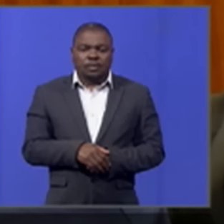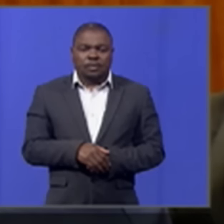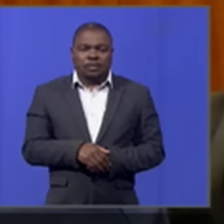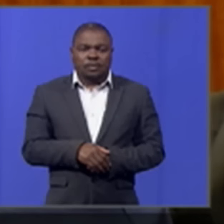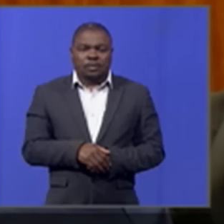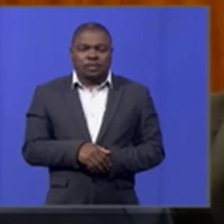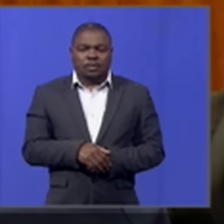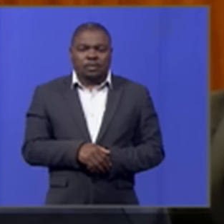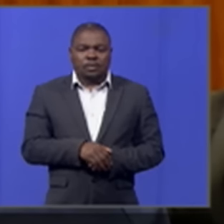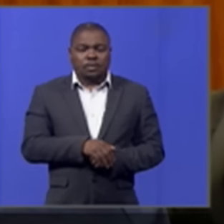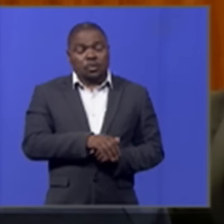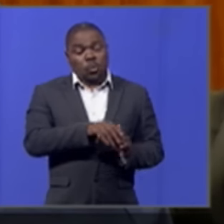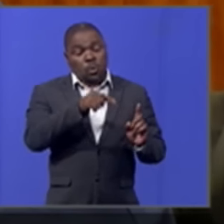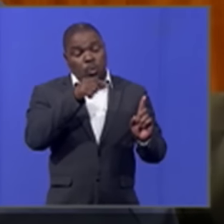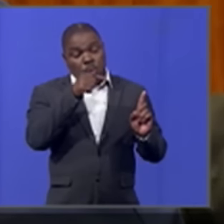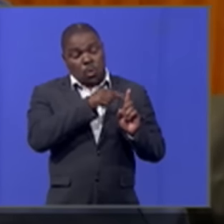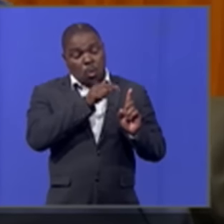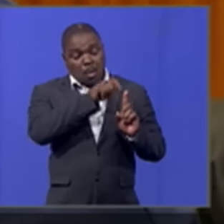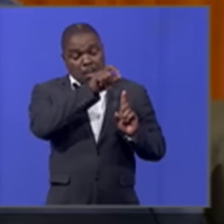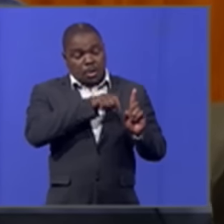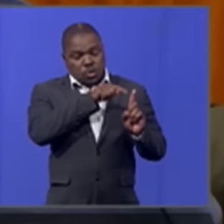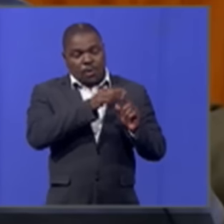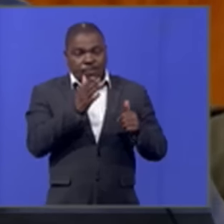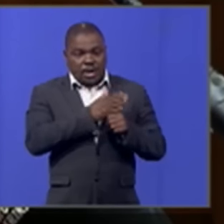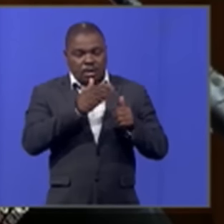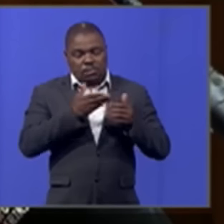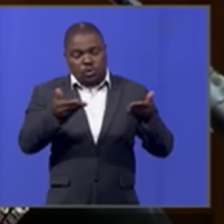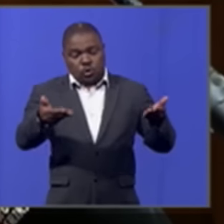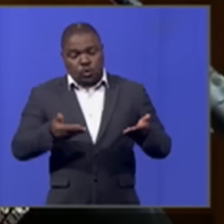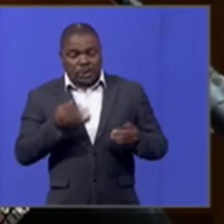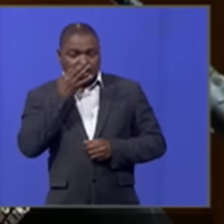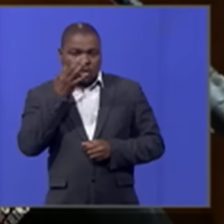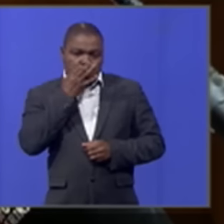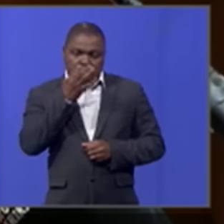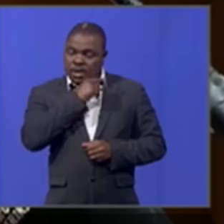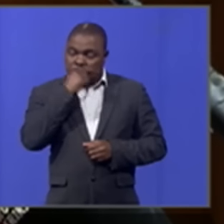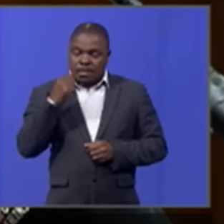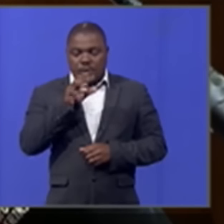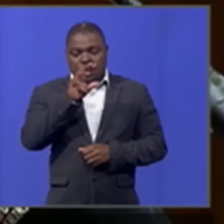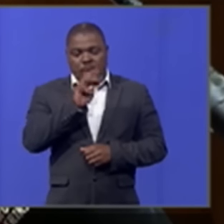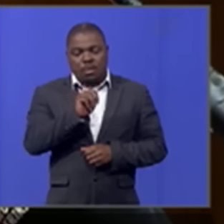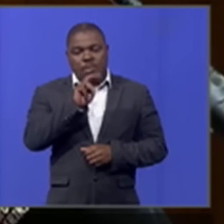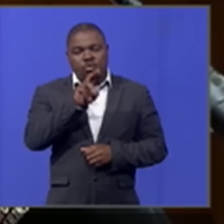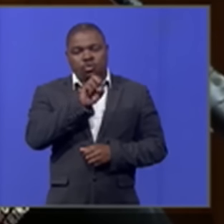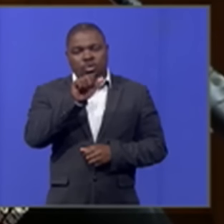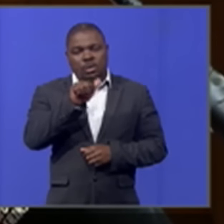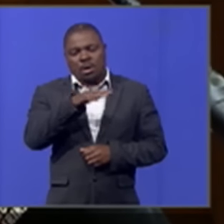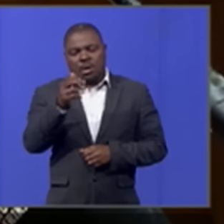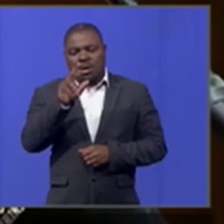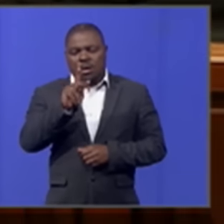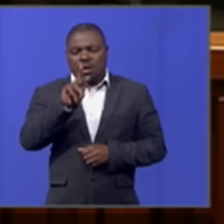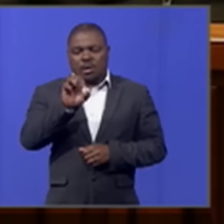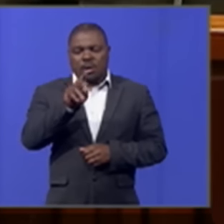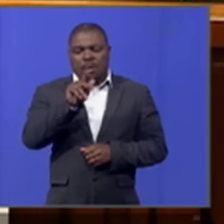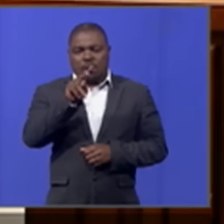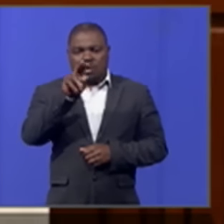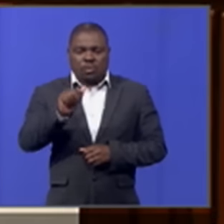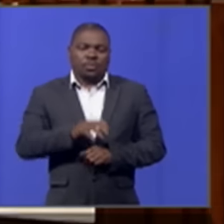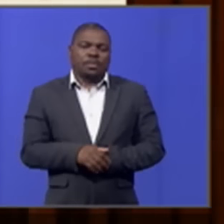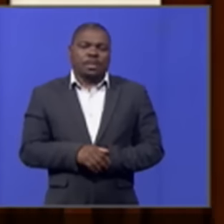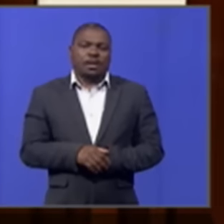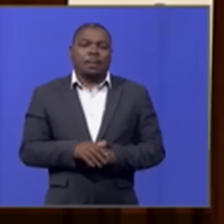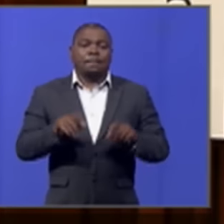introduced ngokuthi yena uMusa Kekana. Accused number 1 introduced himself as Musa Kekana. Fa go ne